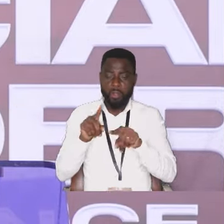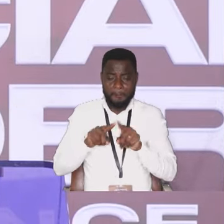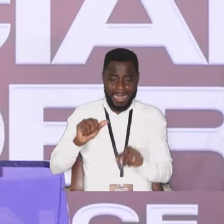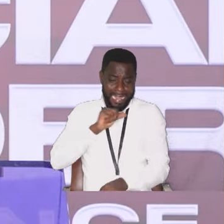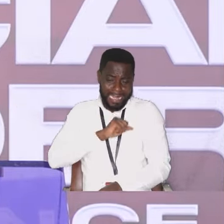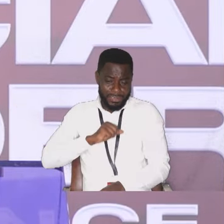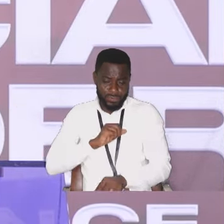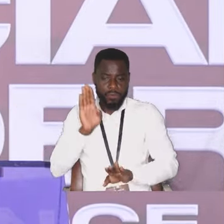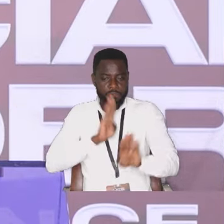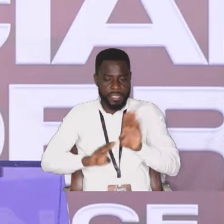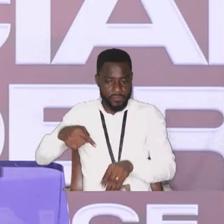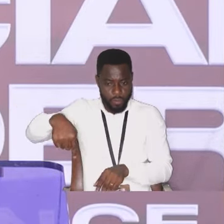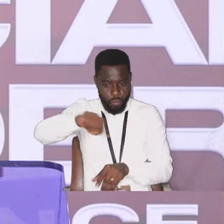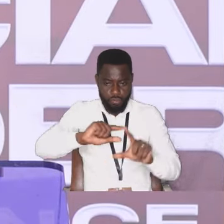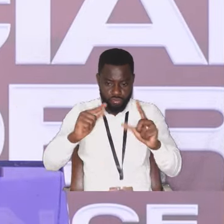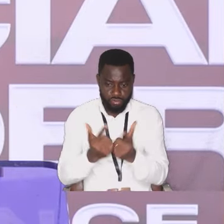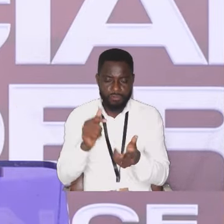that constitute that government.